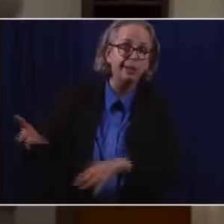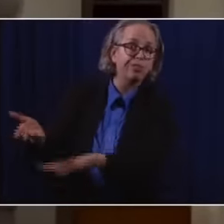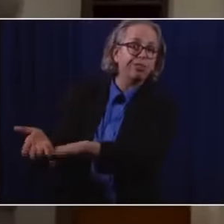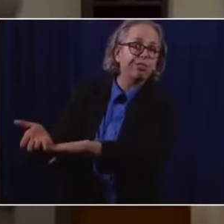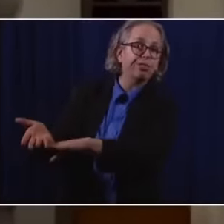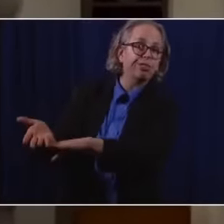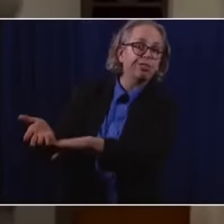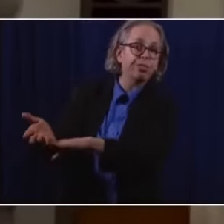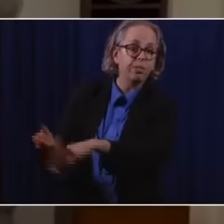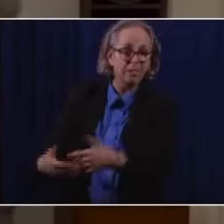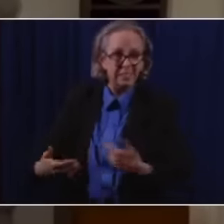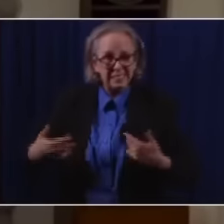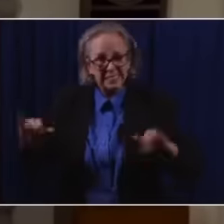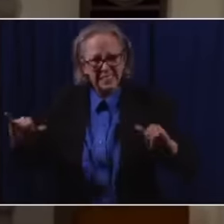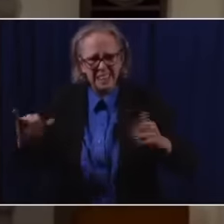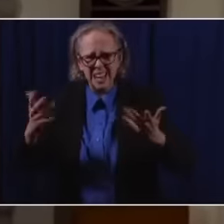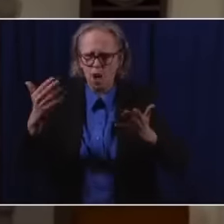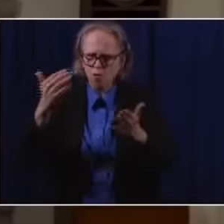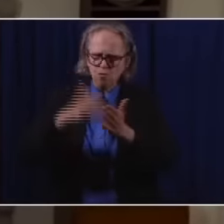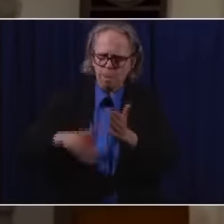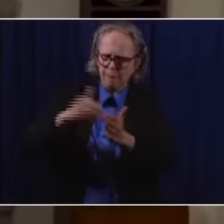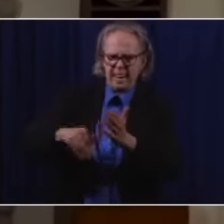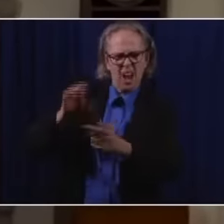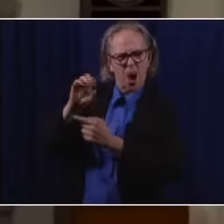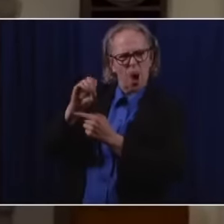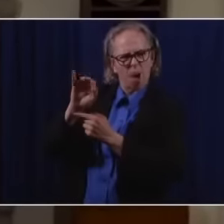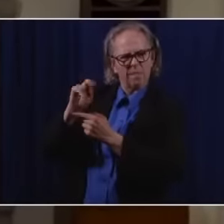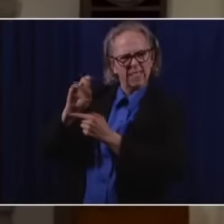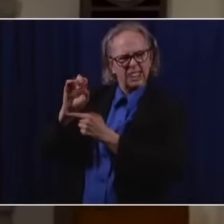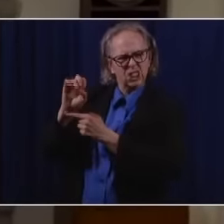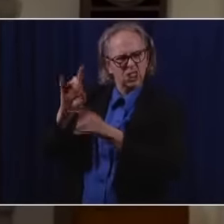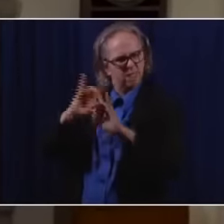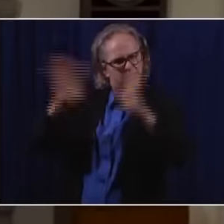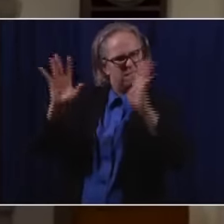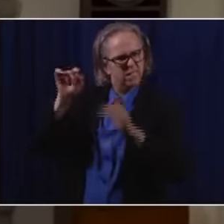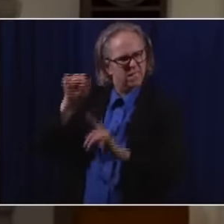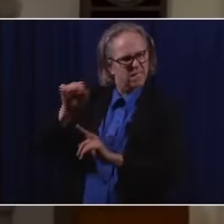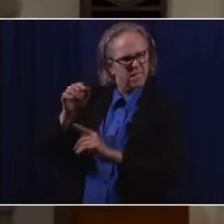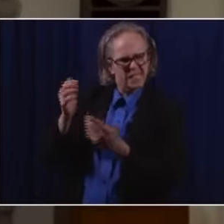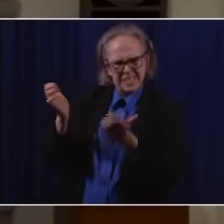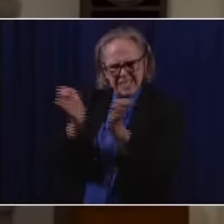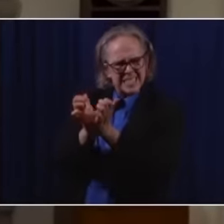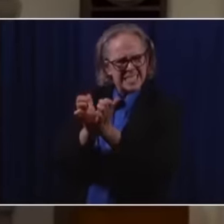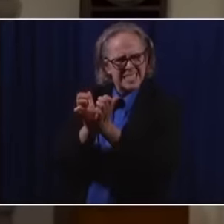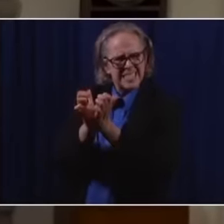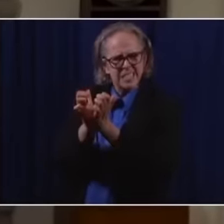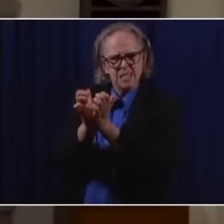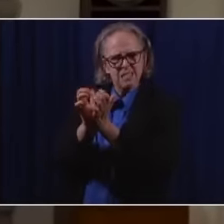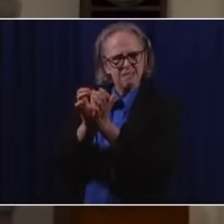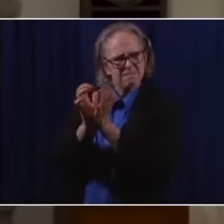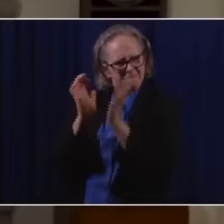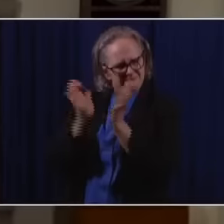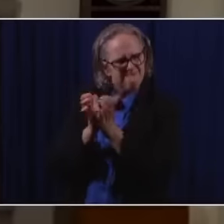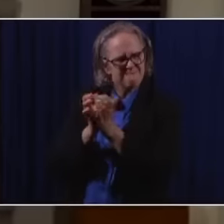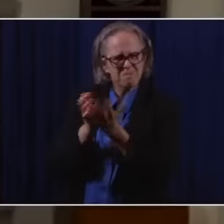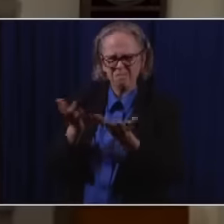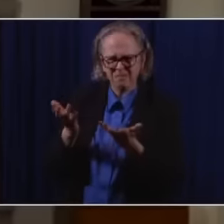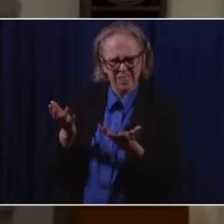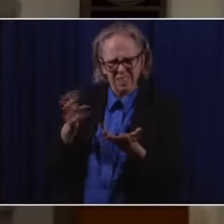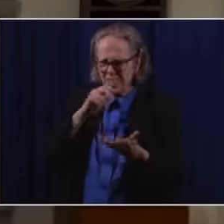offenders, getting them off our streets, people who have no right to have a gun, who continue to have